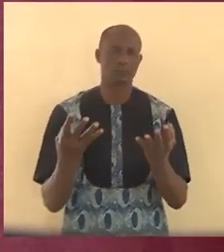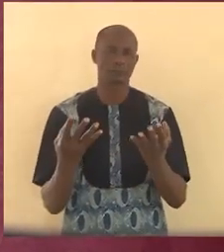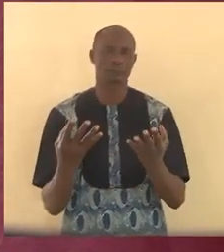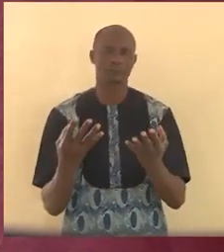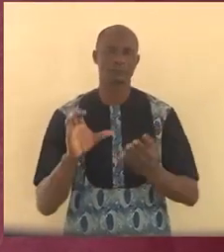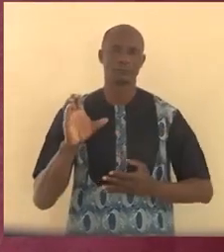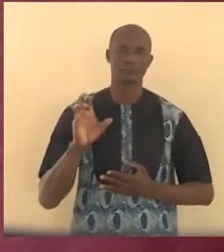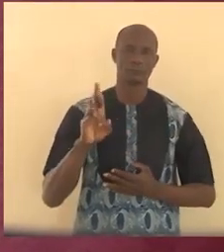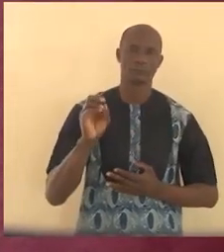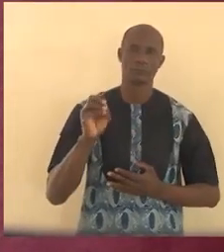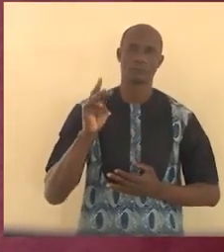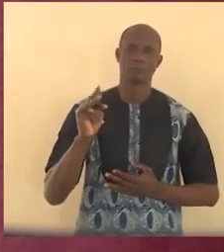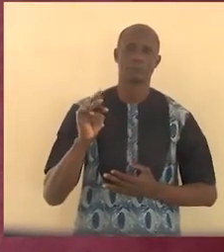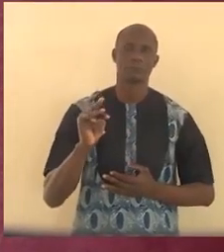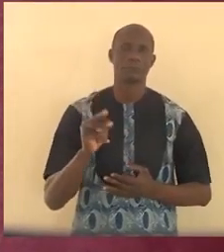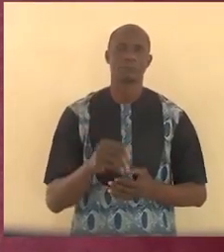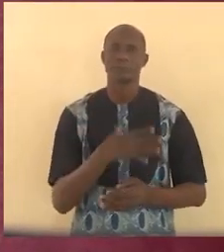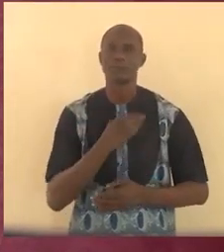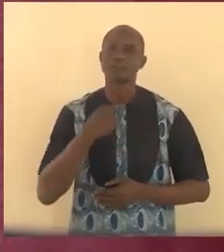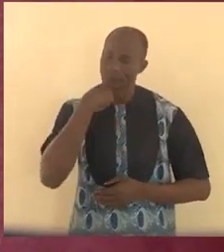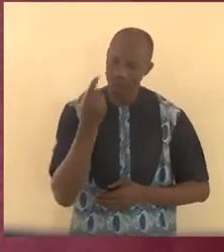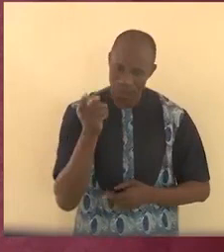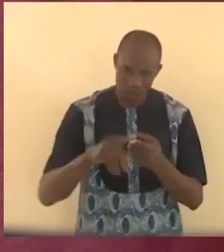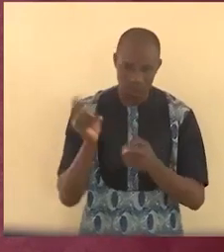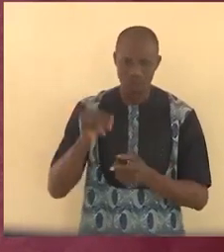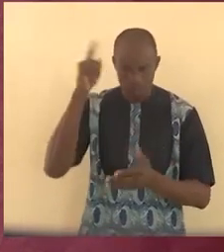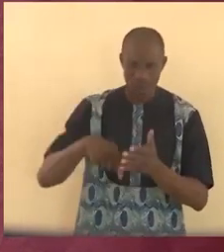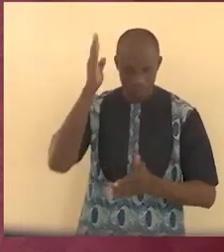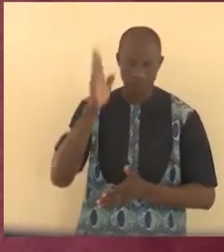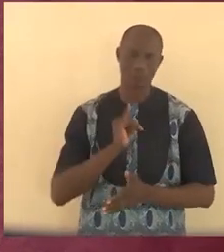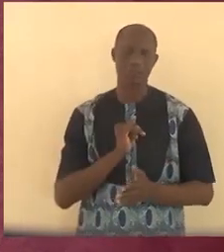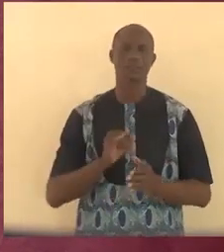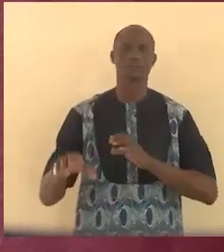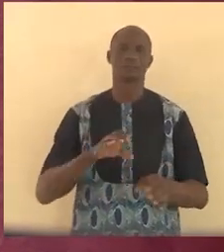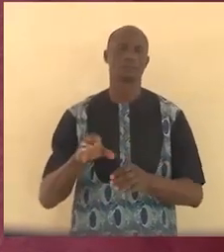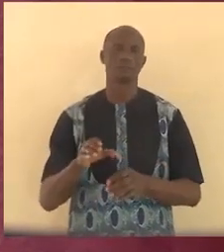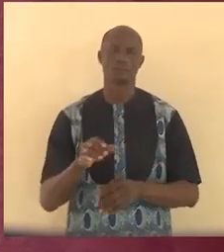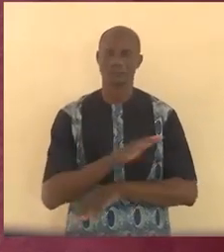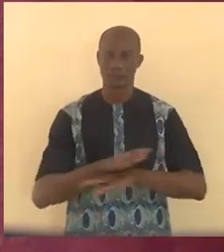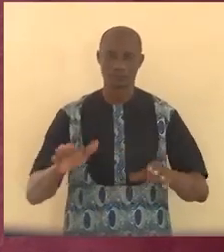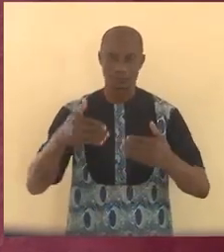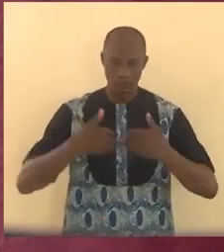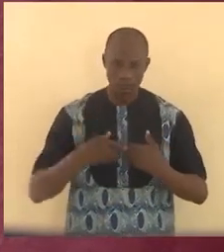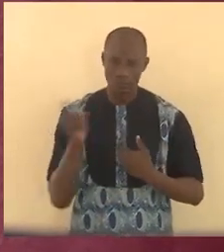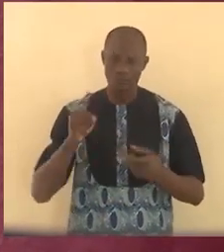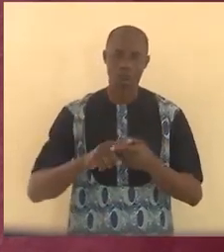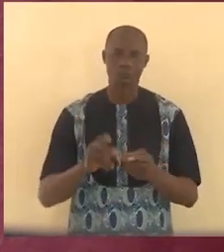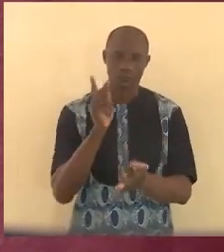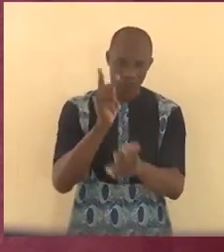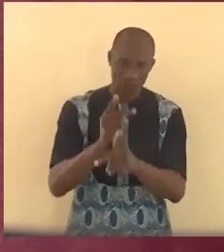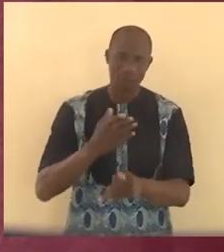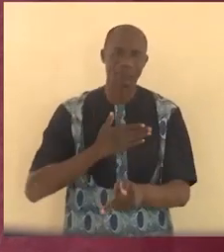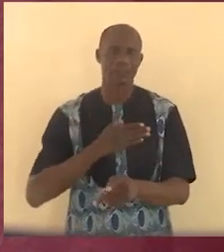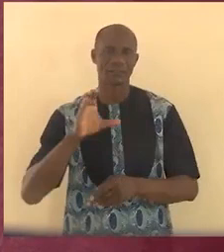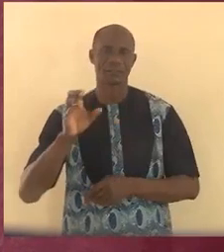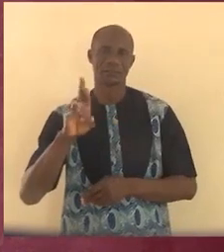plentifully. And he thought to himself, 'What shall I do? For I have nowhere to store my crops.'